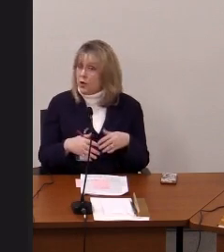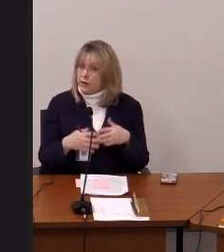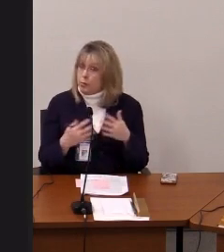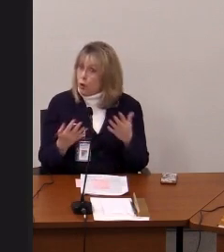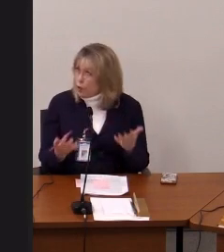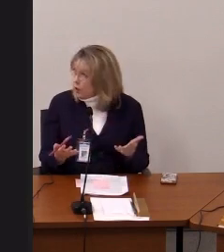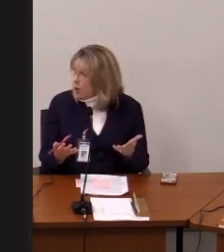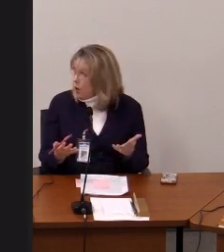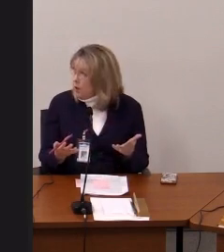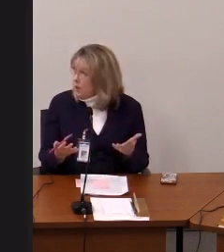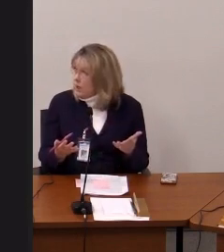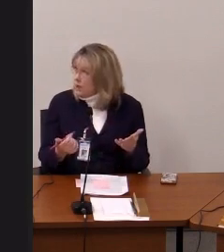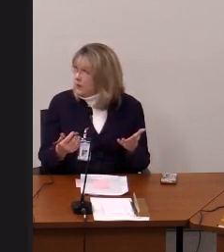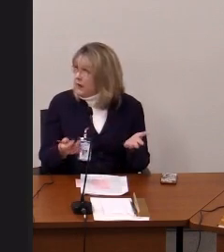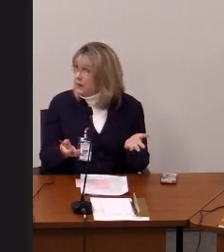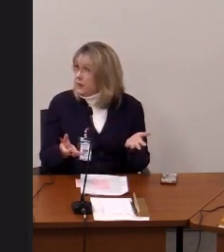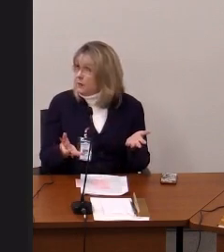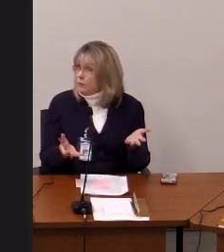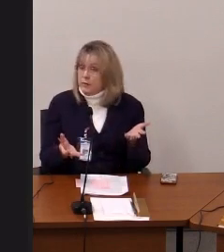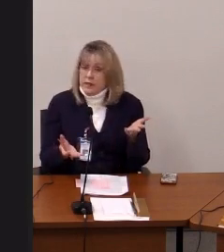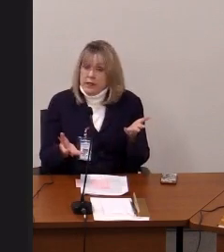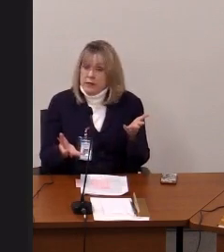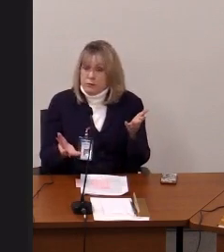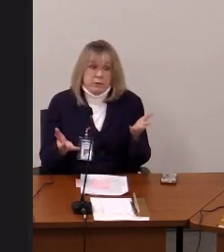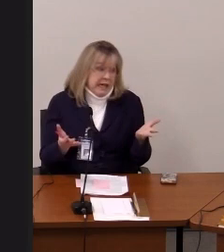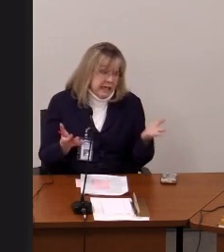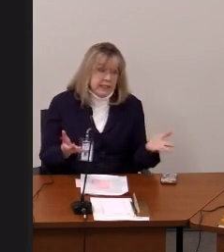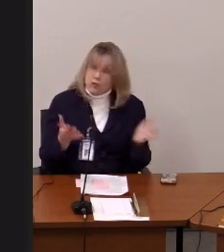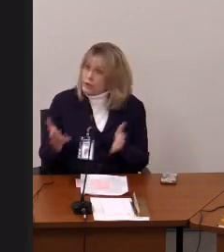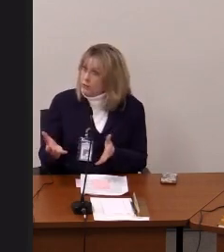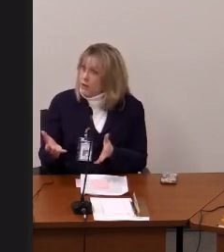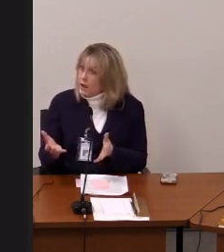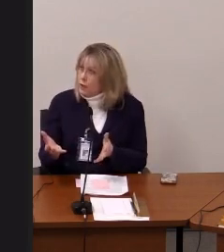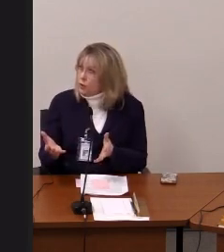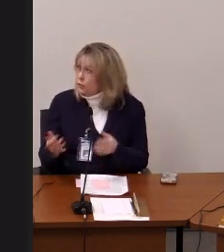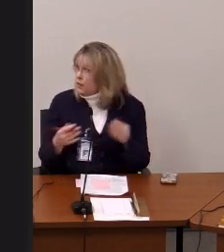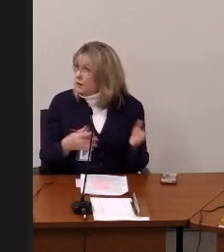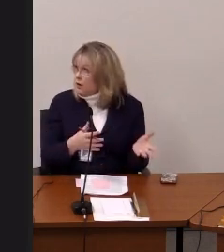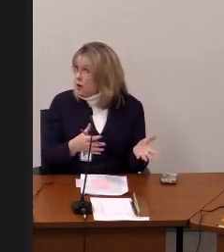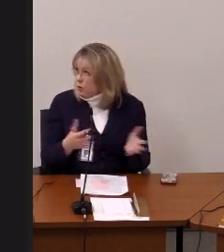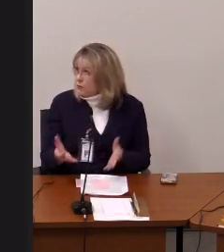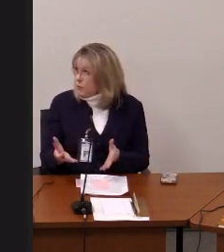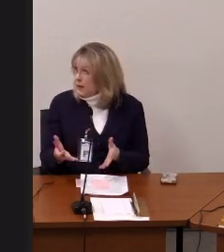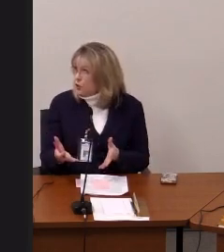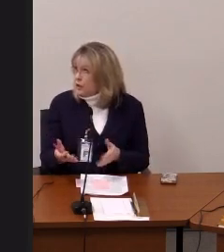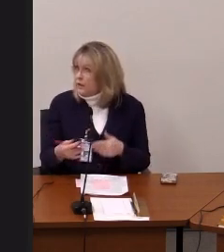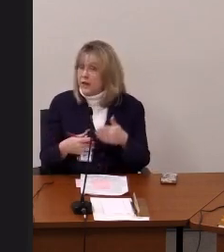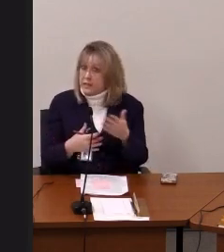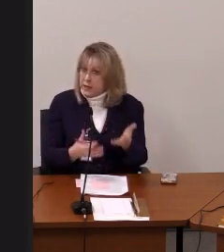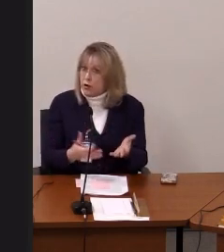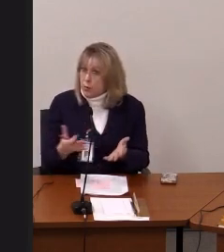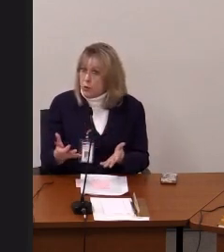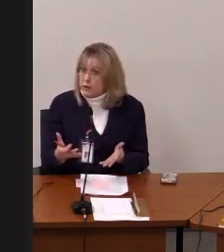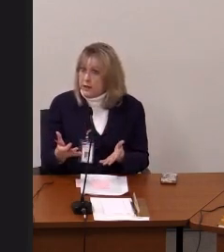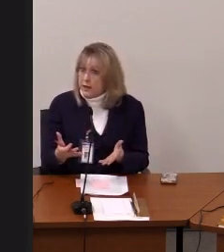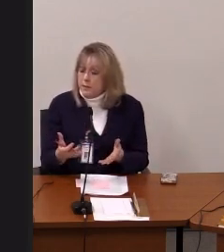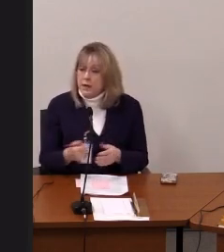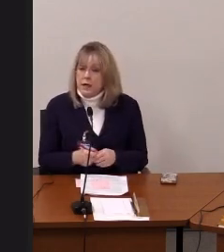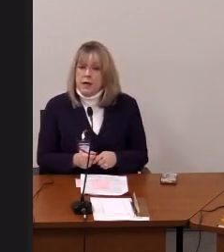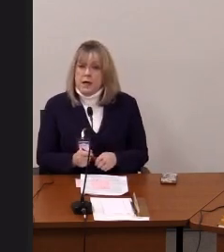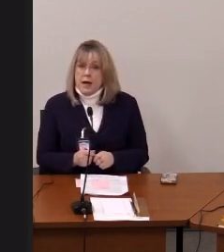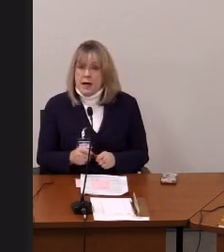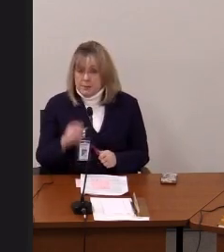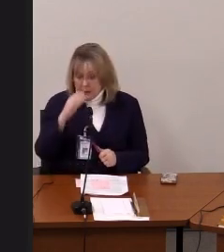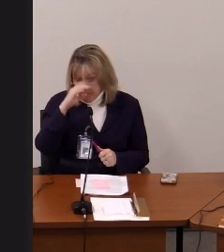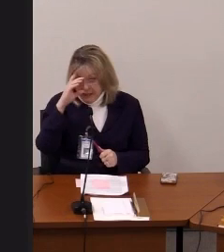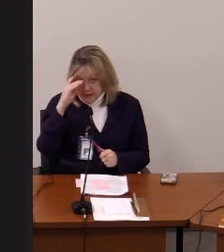give sort of a protocol that any district could follow using their own information and things that are important to